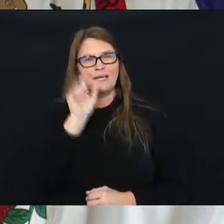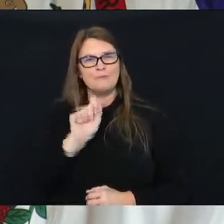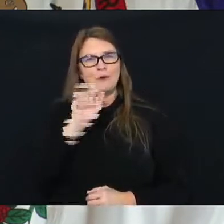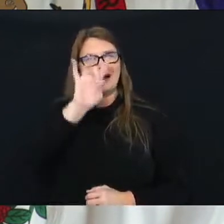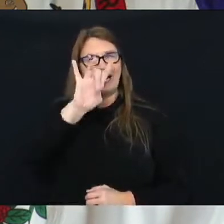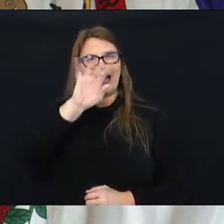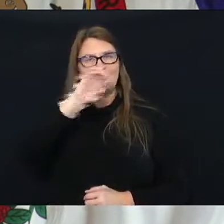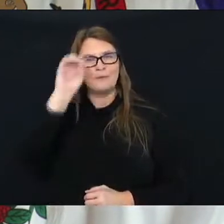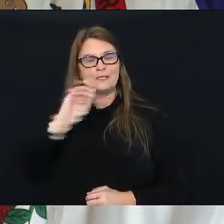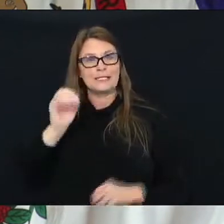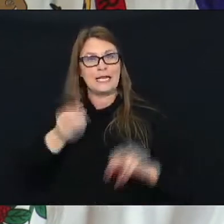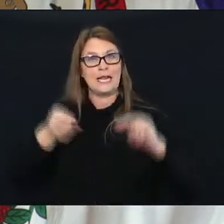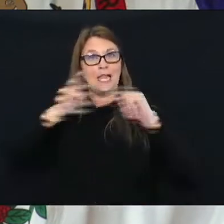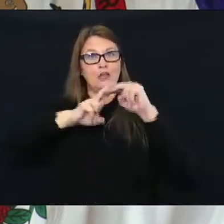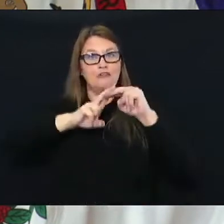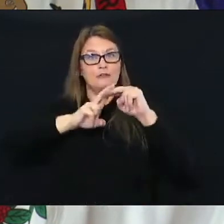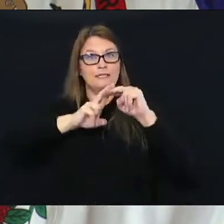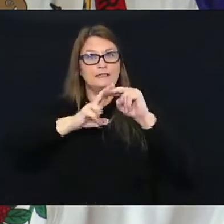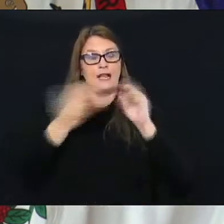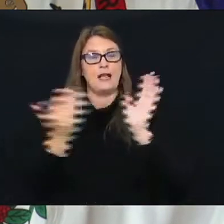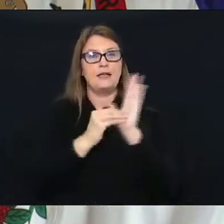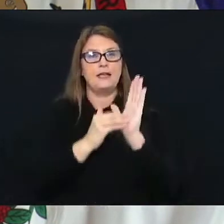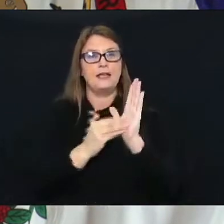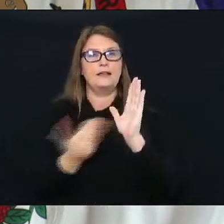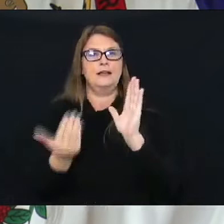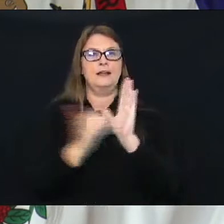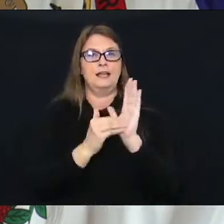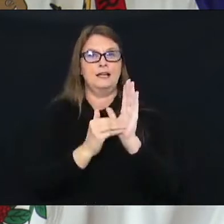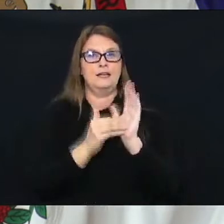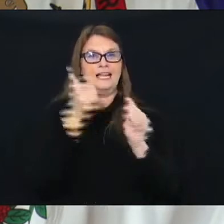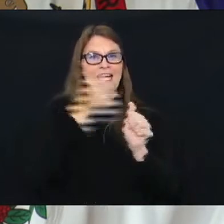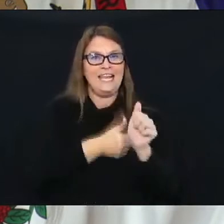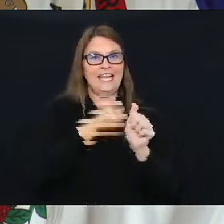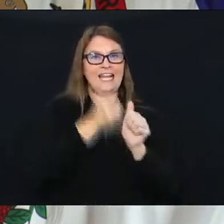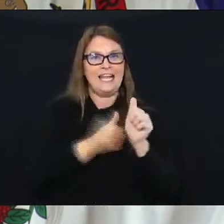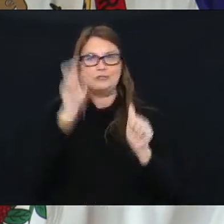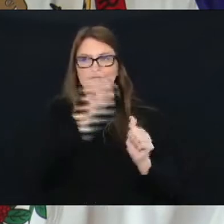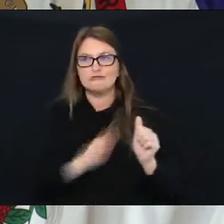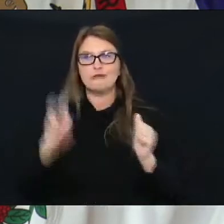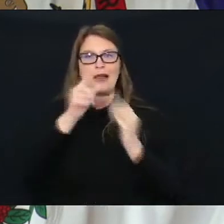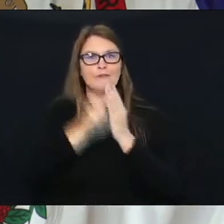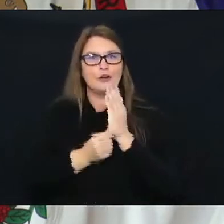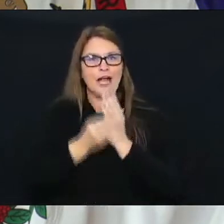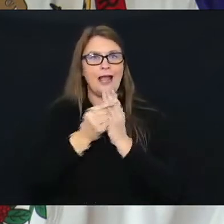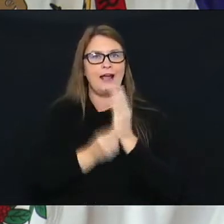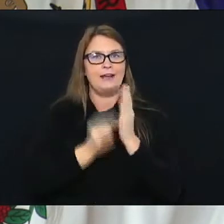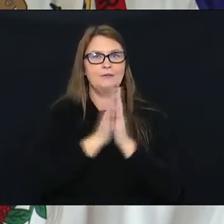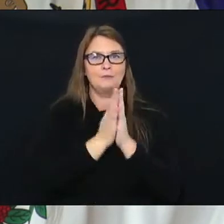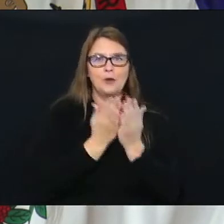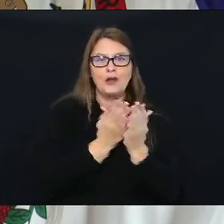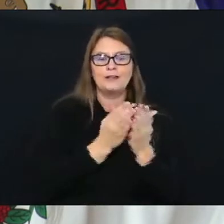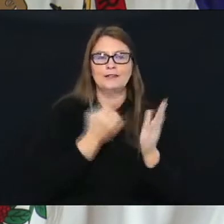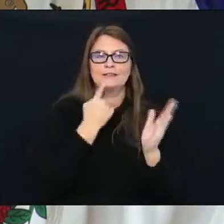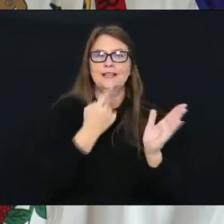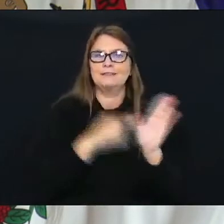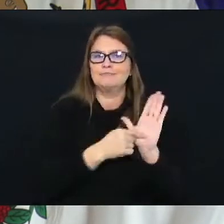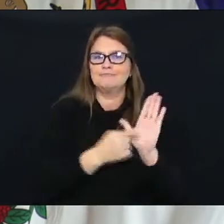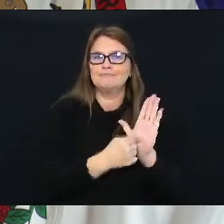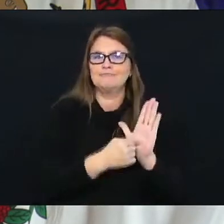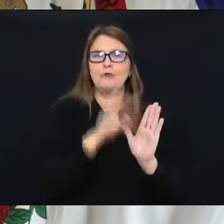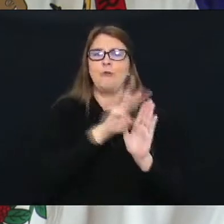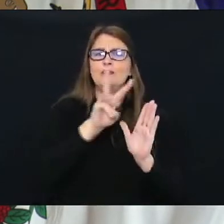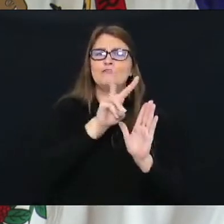14.8% increase over and over. Every travel guide is saying West